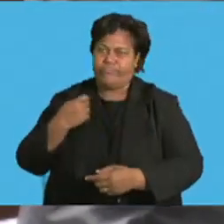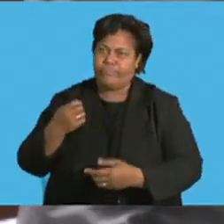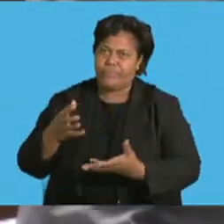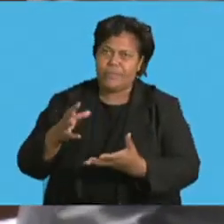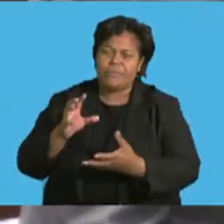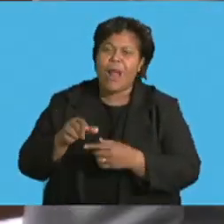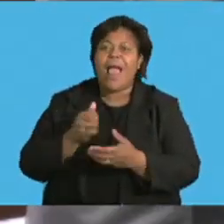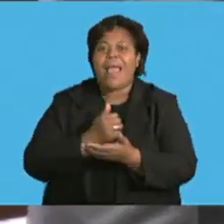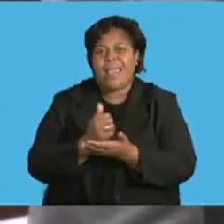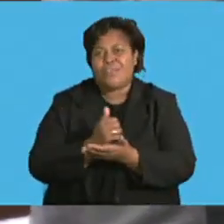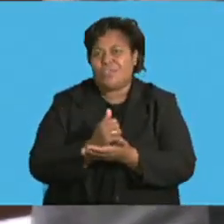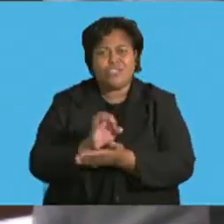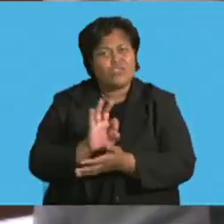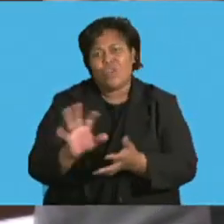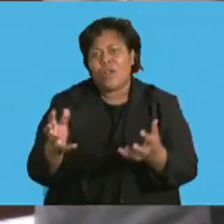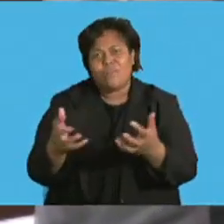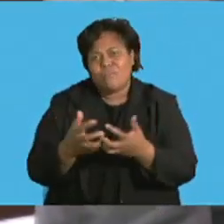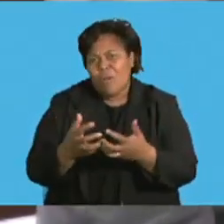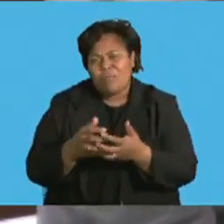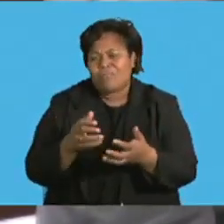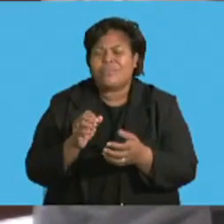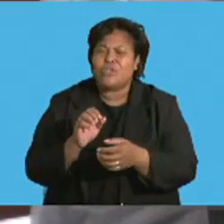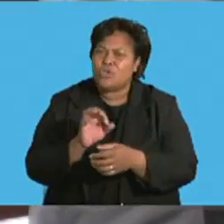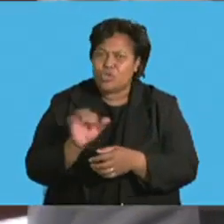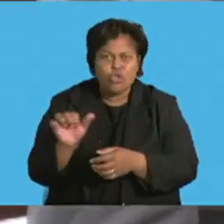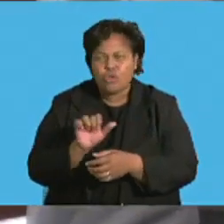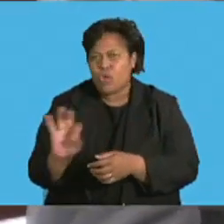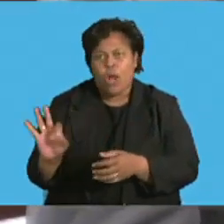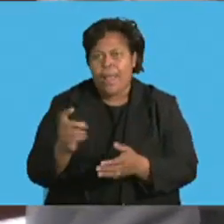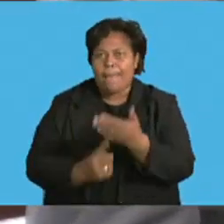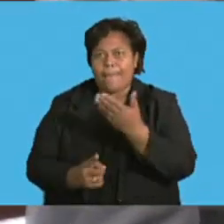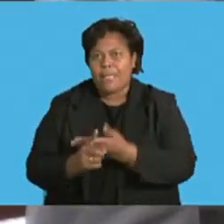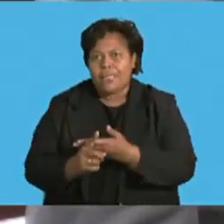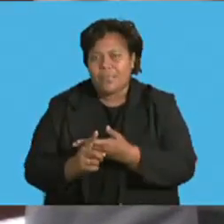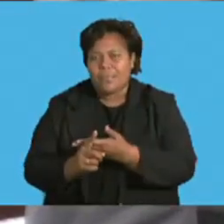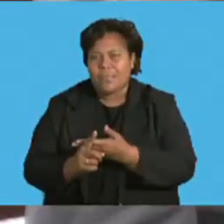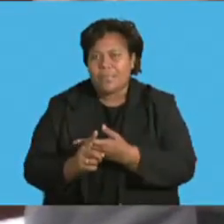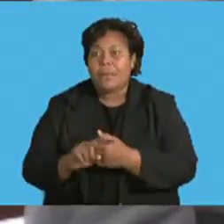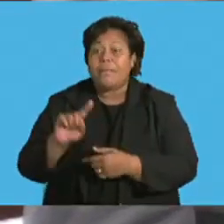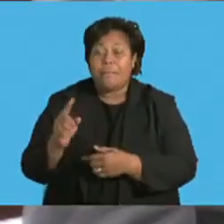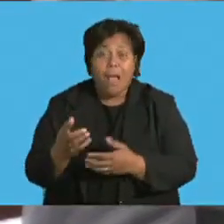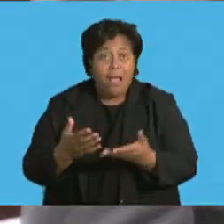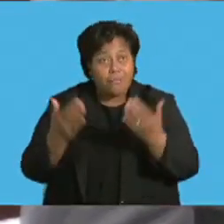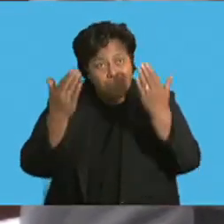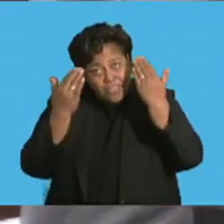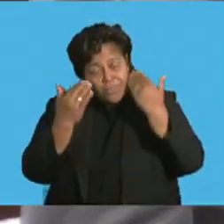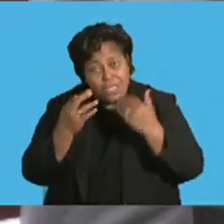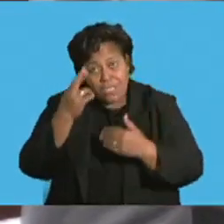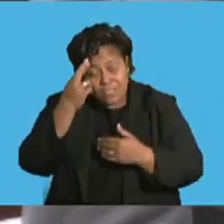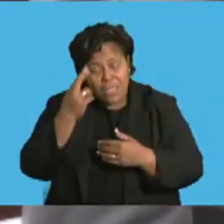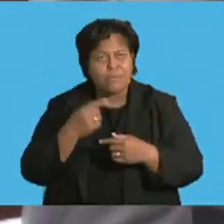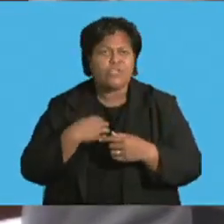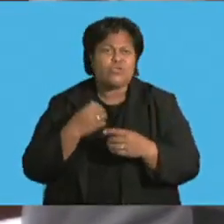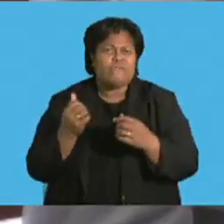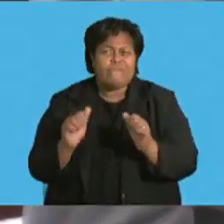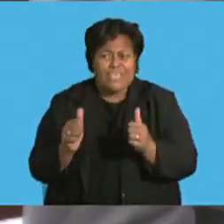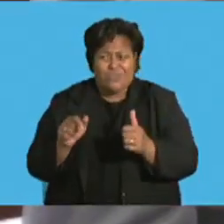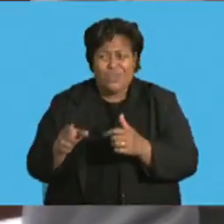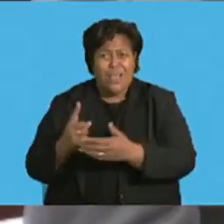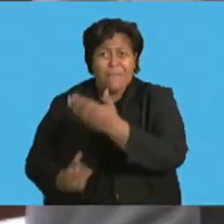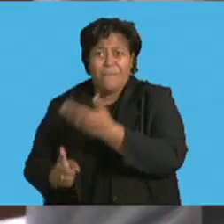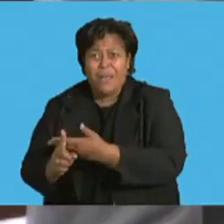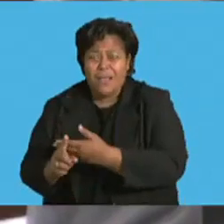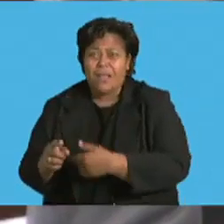My actions were not appropriate and should not have happened. Indeed, Mr. Speaker, sir, soon after the incident happened,